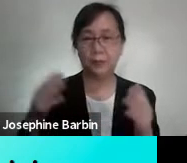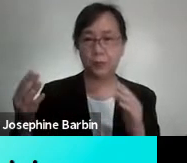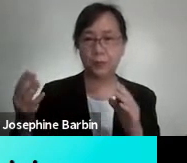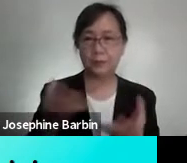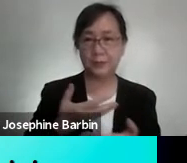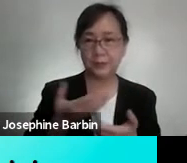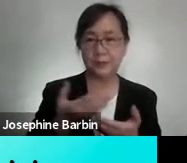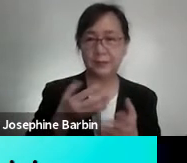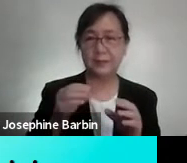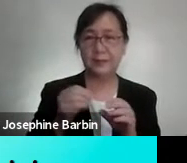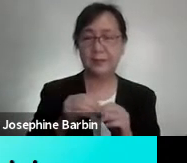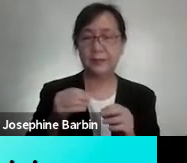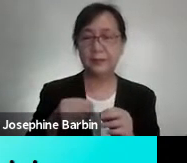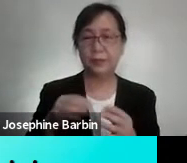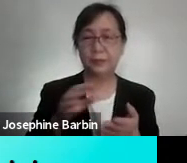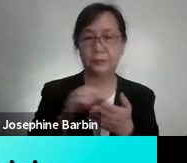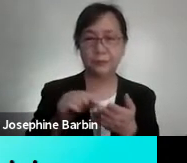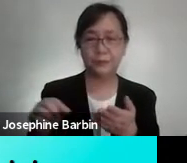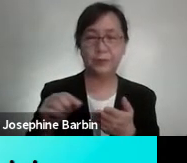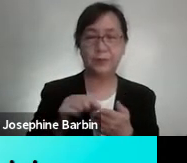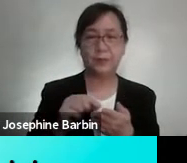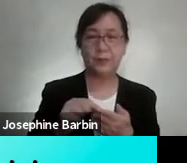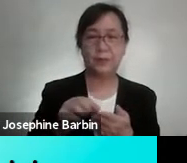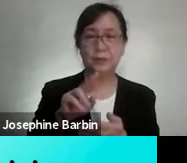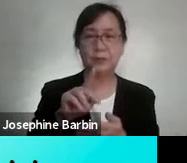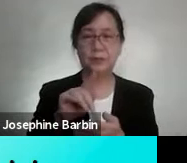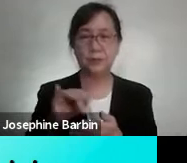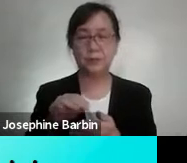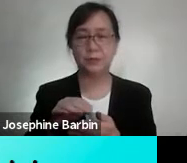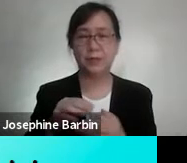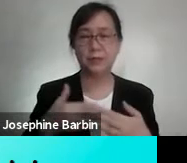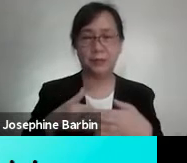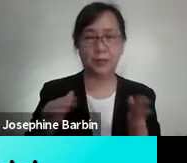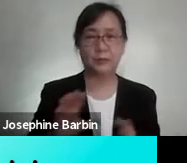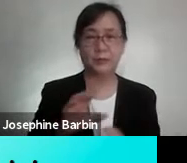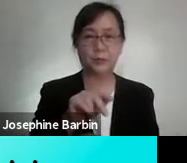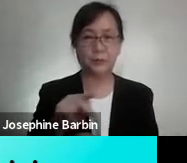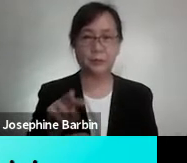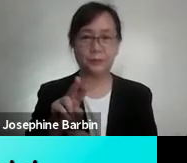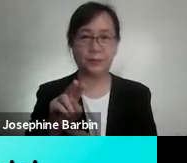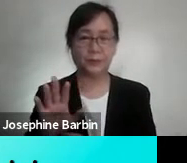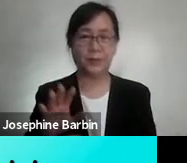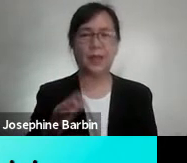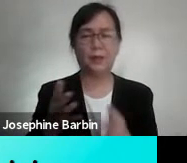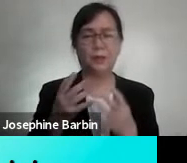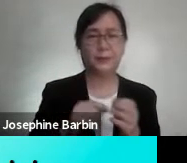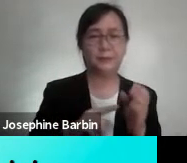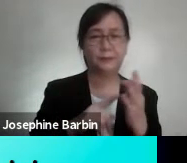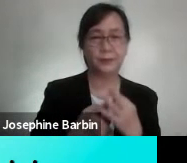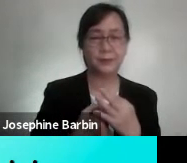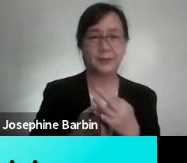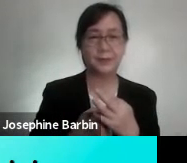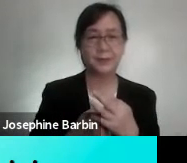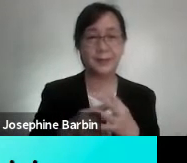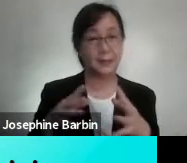held to inform the drafting of UNCRC General Comment 25. I want to begin, first of all, by acknowledging that